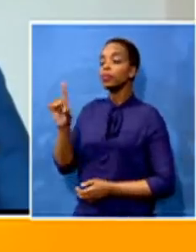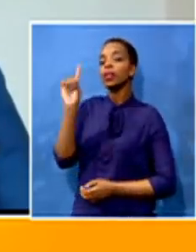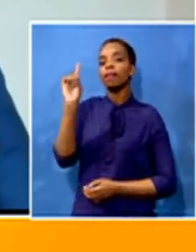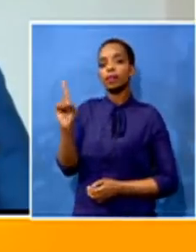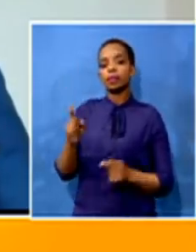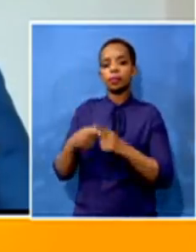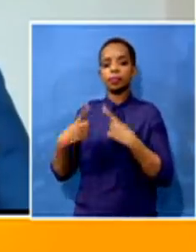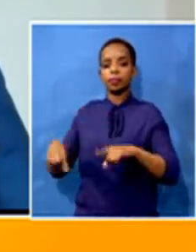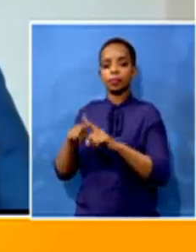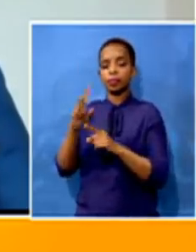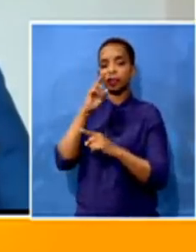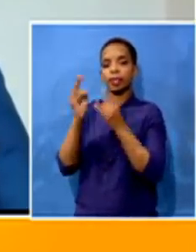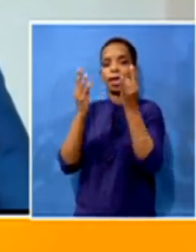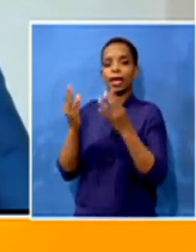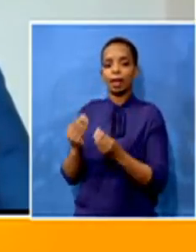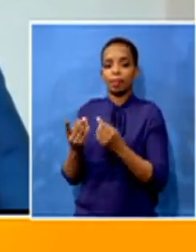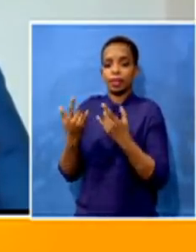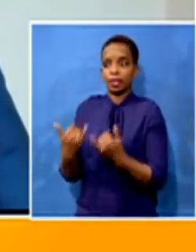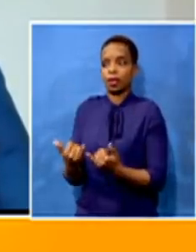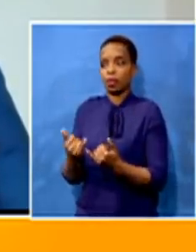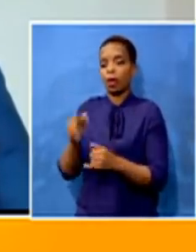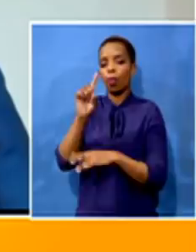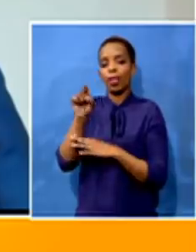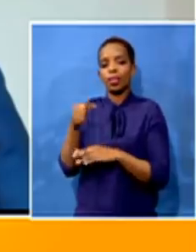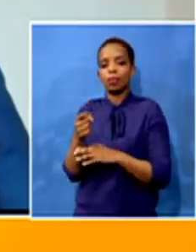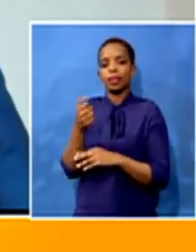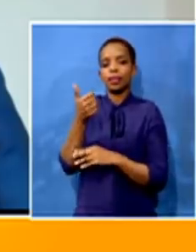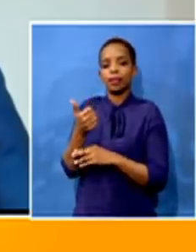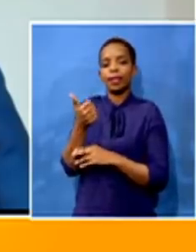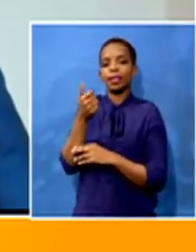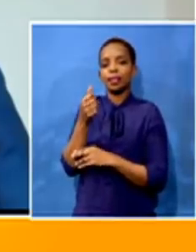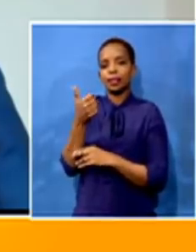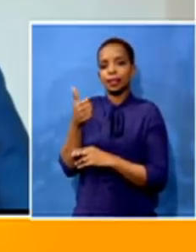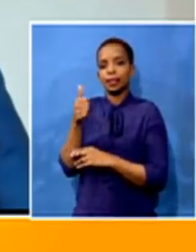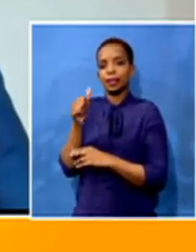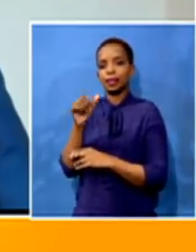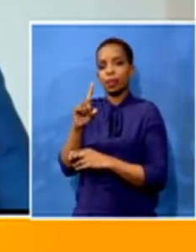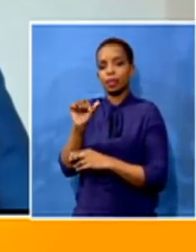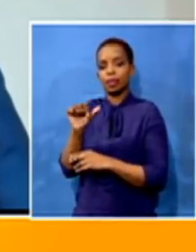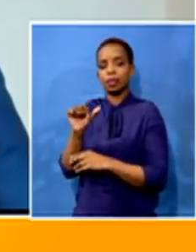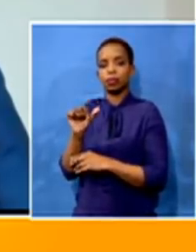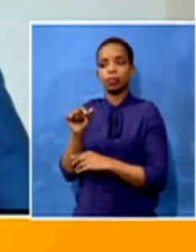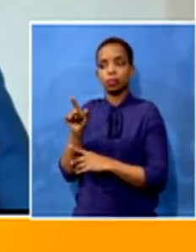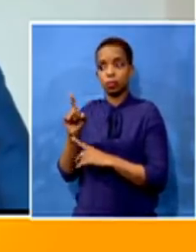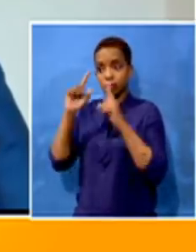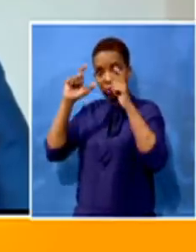statistics, 1,716 new confirmed cases. Should we be alarmed as a nation?